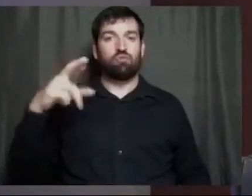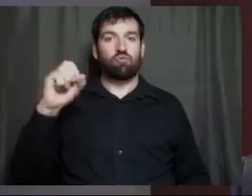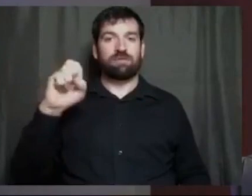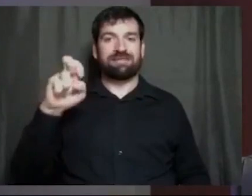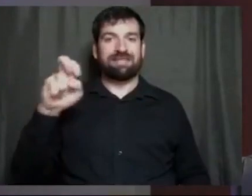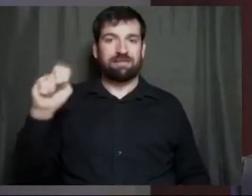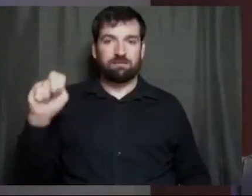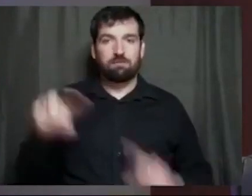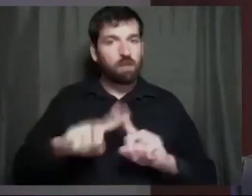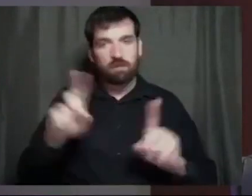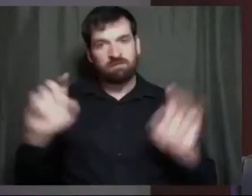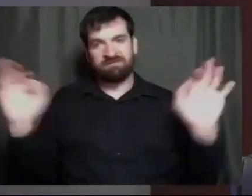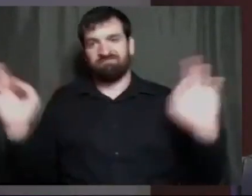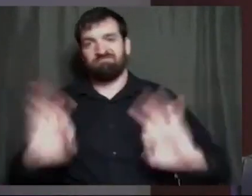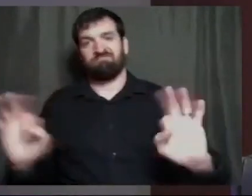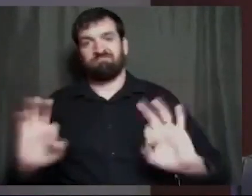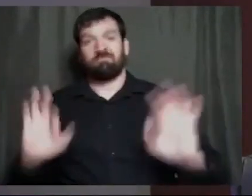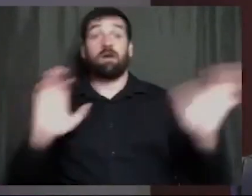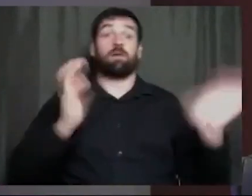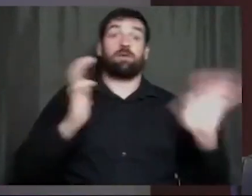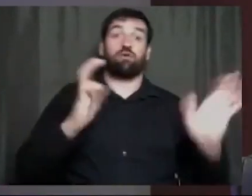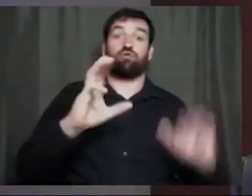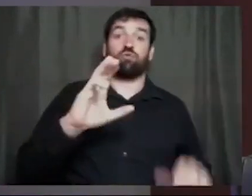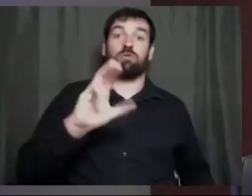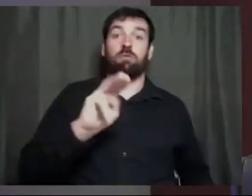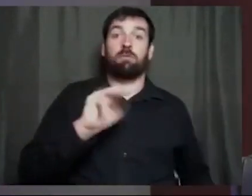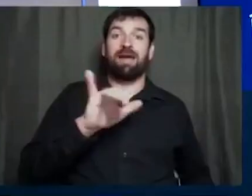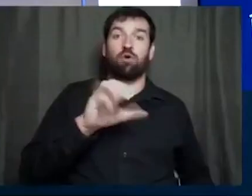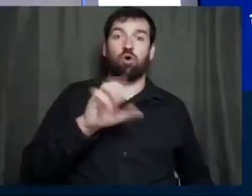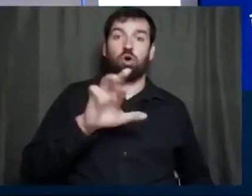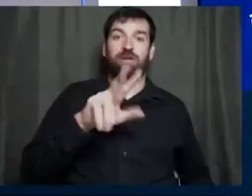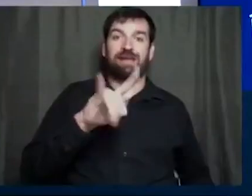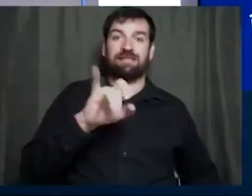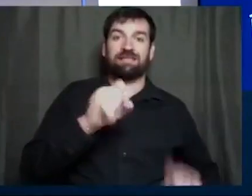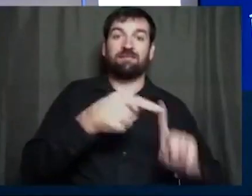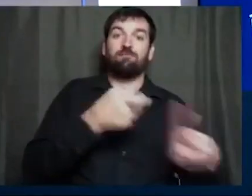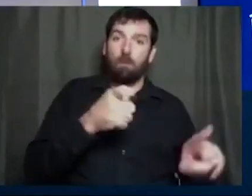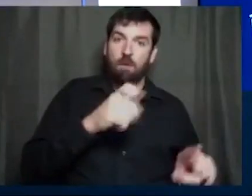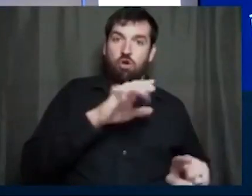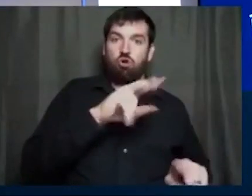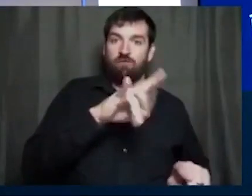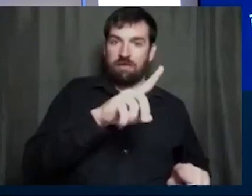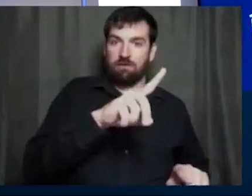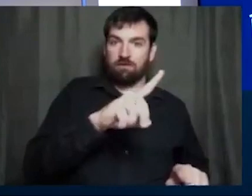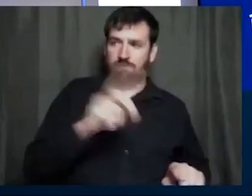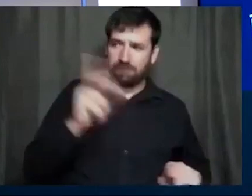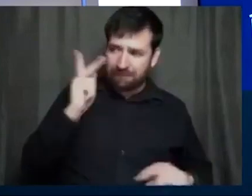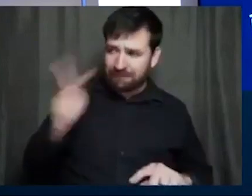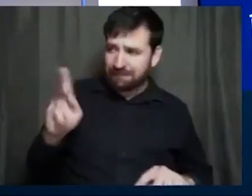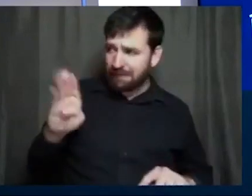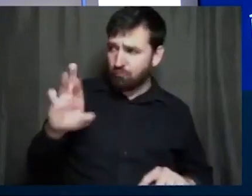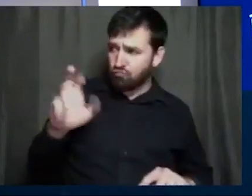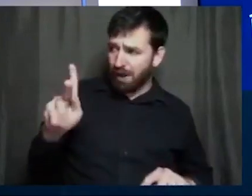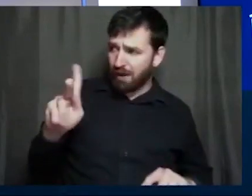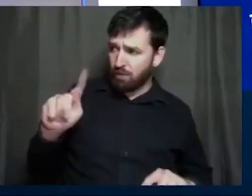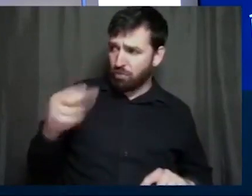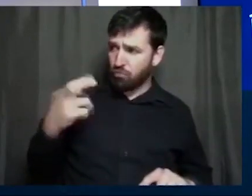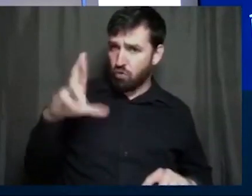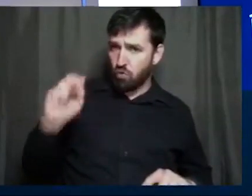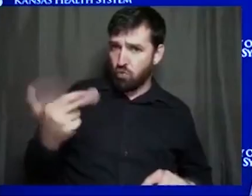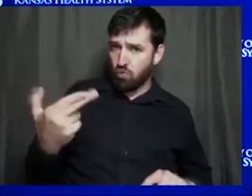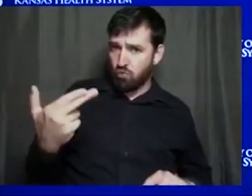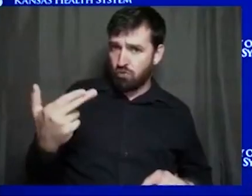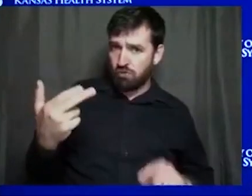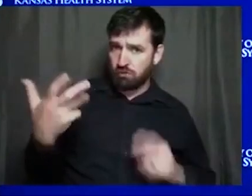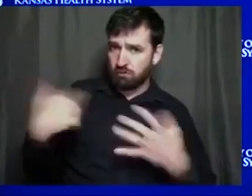the myocarditis that is seen with COVID infection. Are you seeing breakthrough infections, Dr. Hawkinson? You have a comment on that? Yeah,